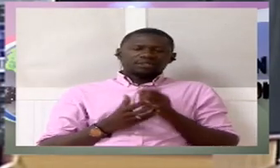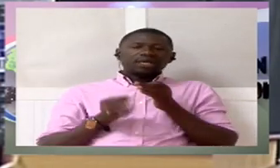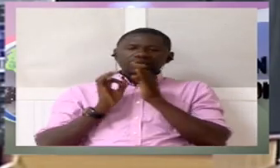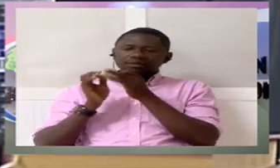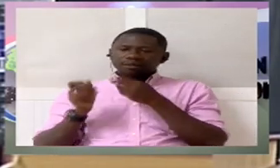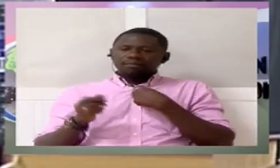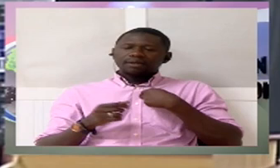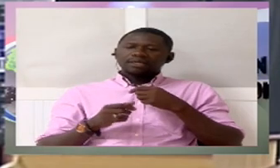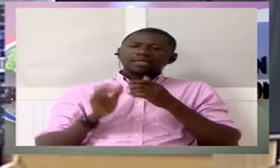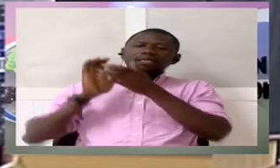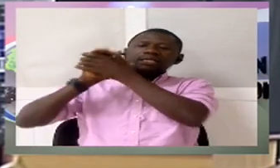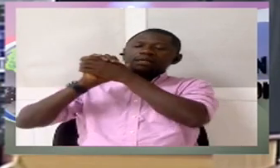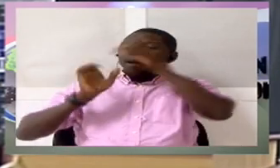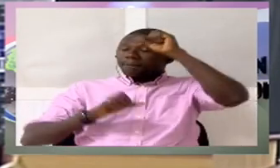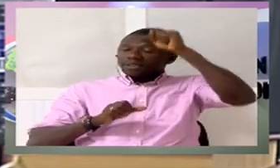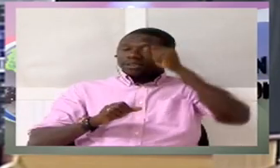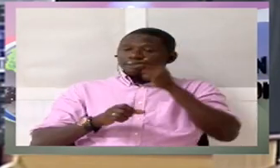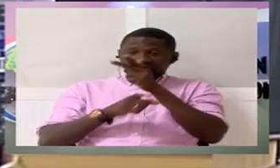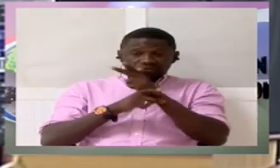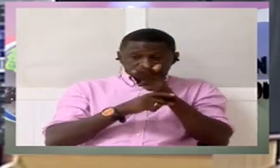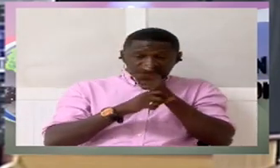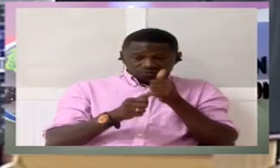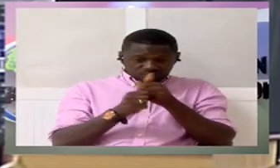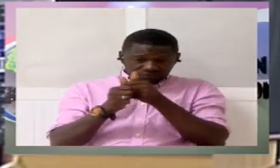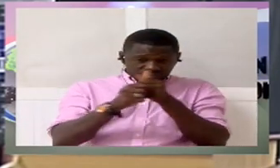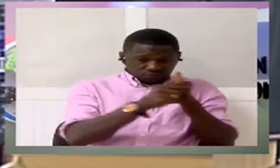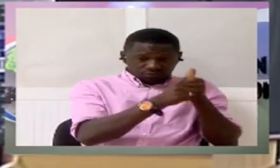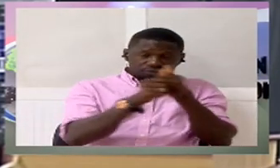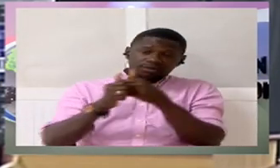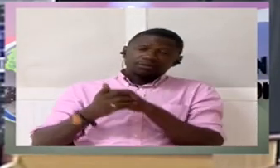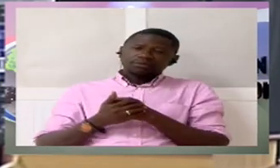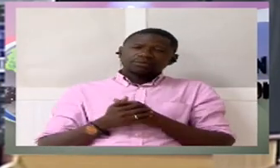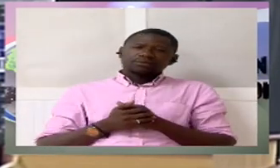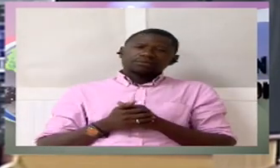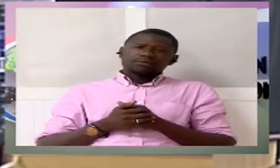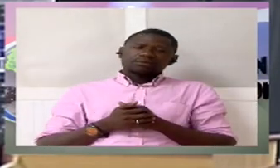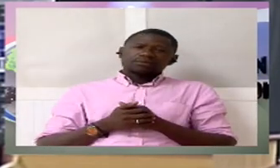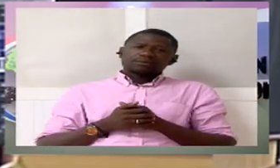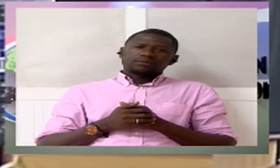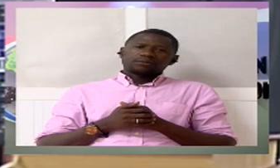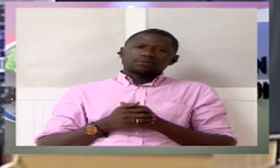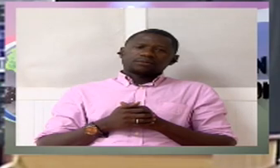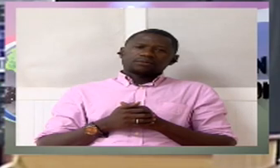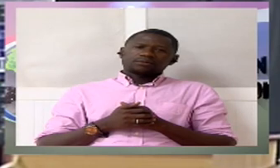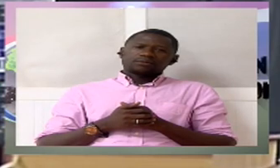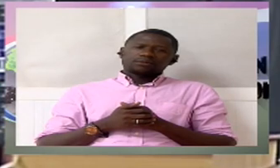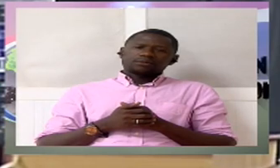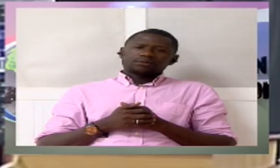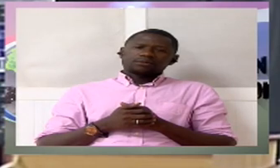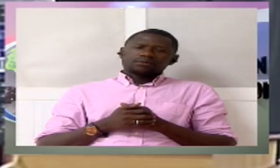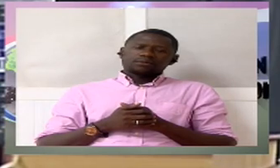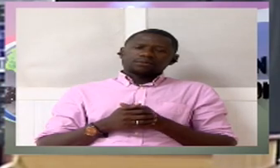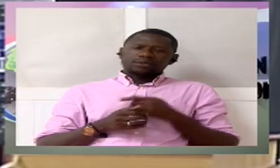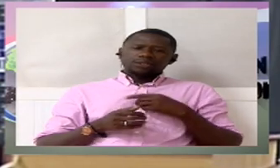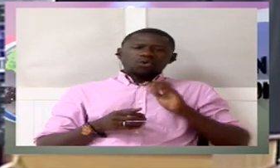She said to her, "I am Gaddafi's protocol." So ndengo kai ko wala mna friend nta akai ko baratiri ma dolbe je ka fo me baba job. Fo yo lonne